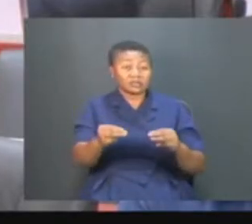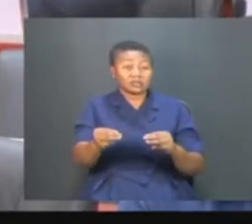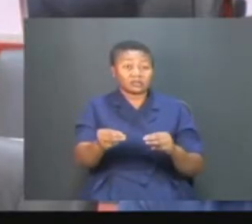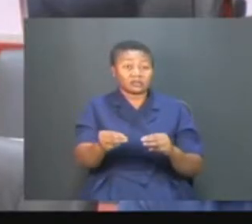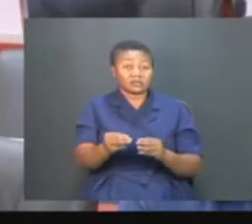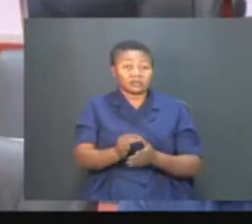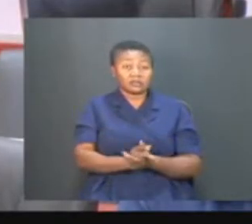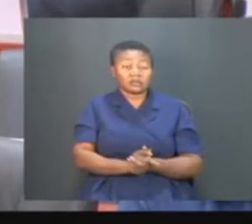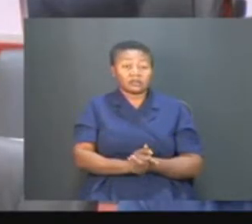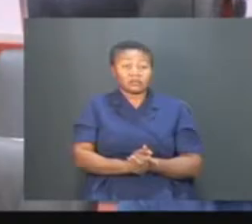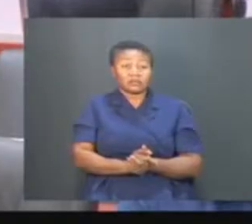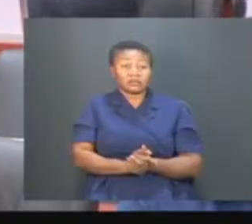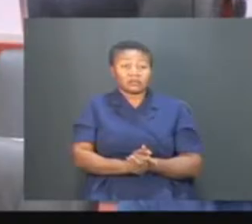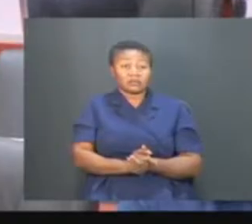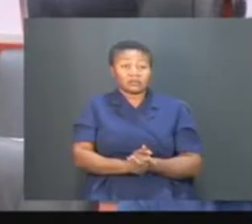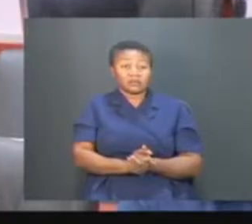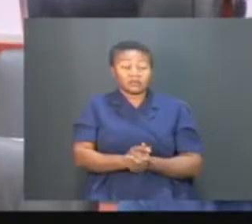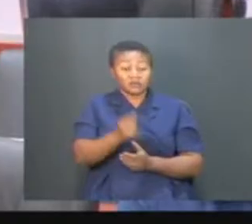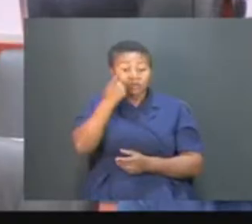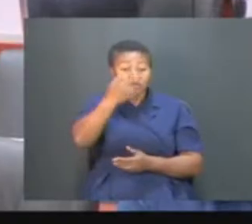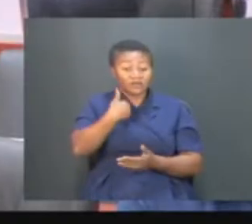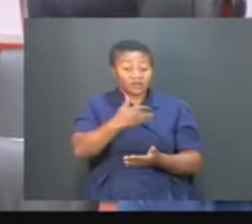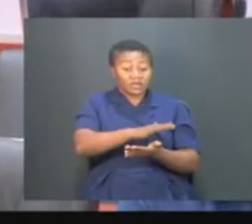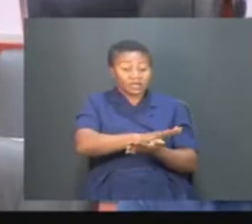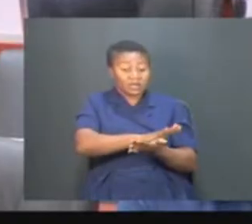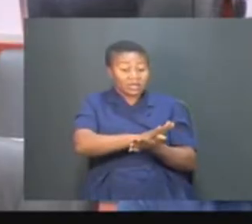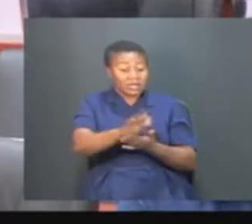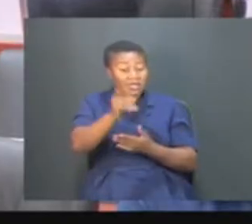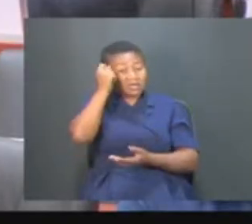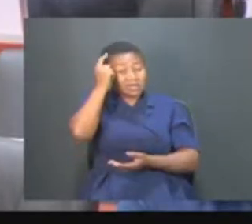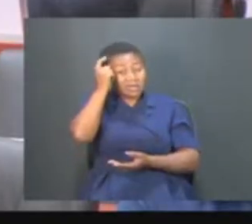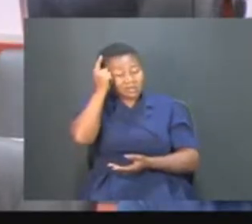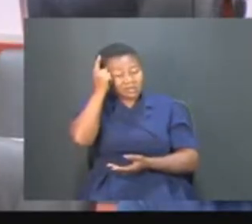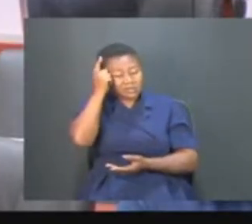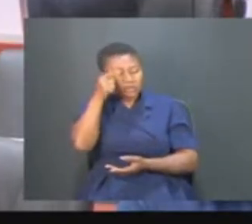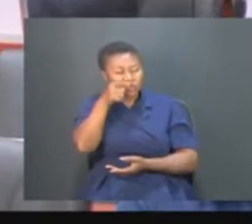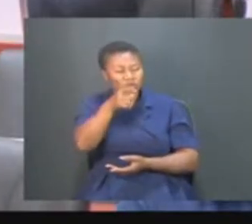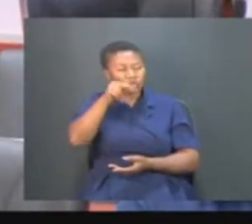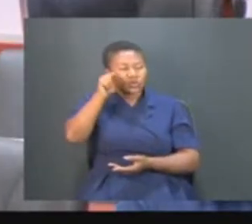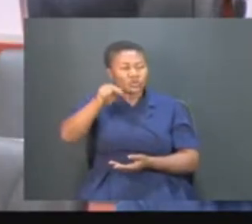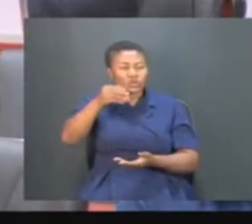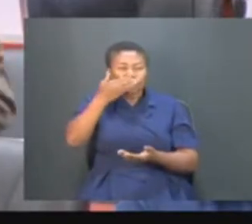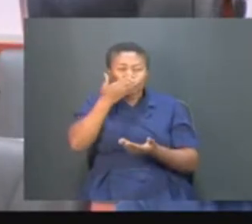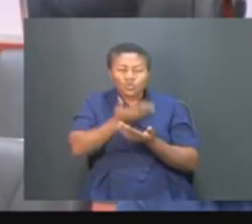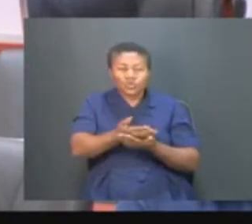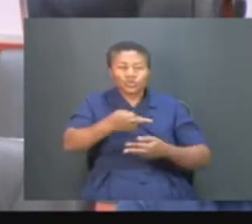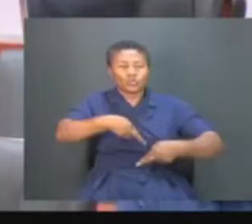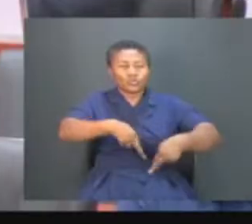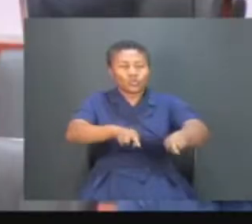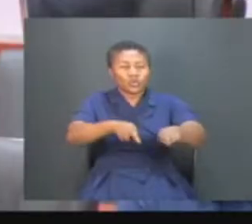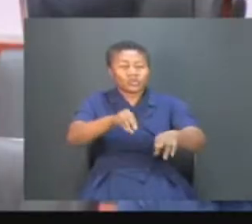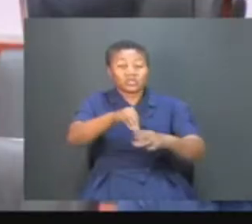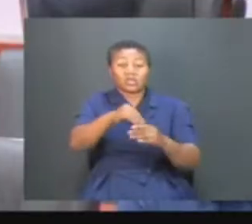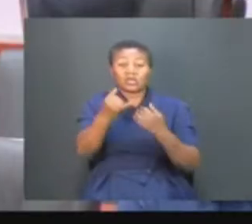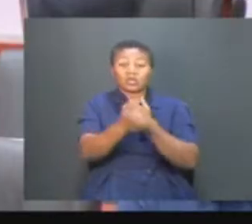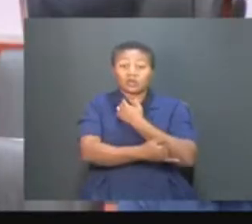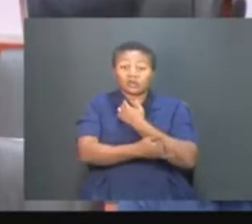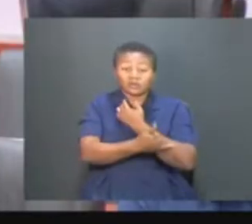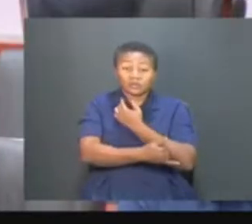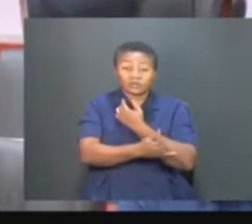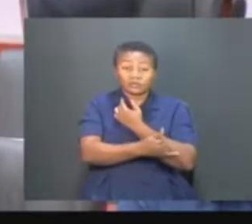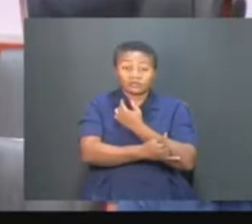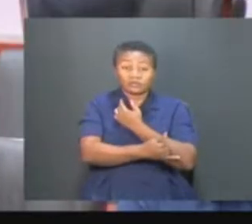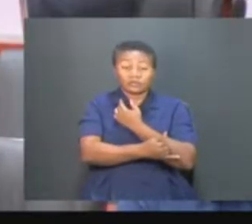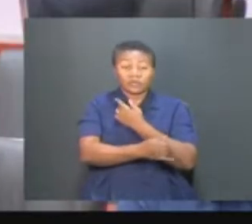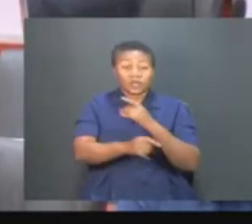have a clear synergy between the supply chain, you need good roads in this country. The whole point of the